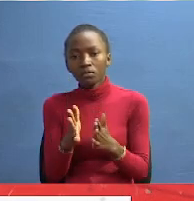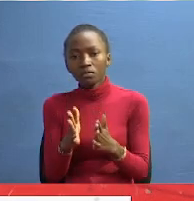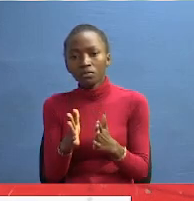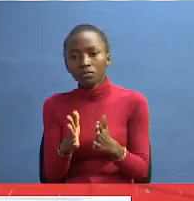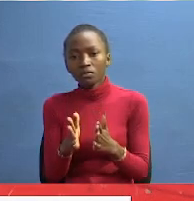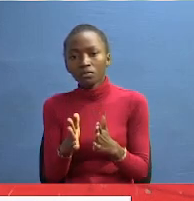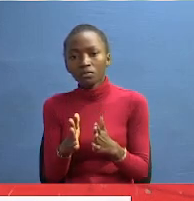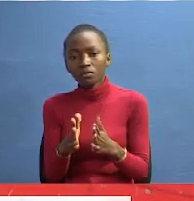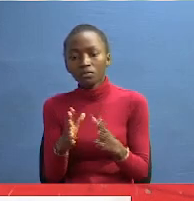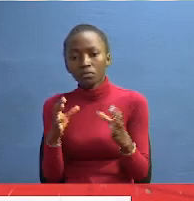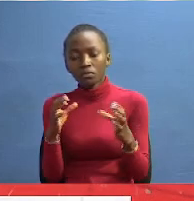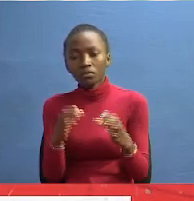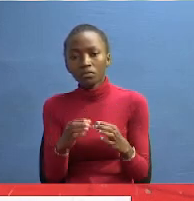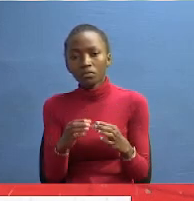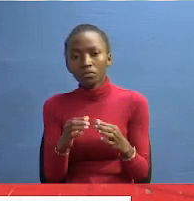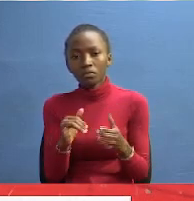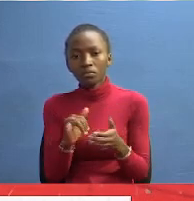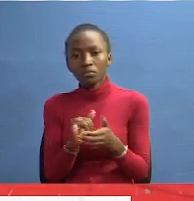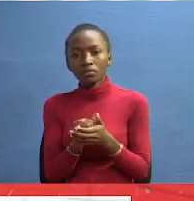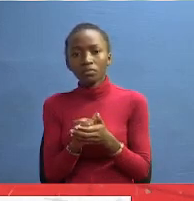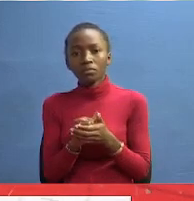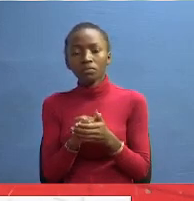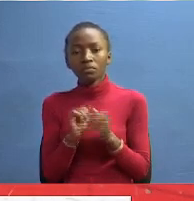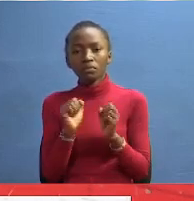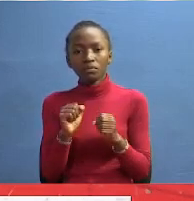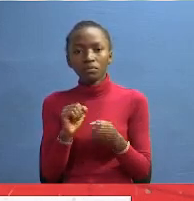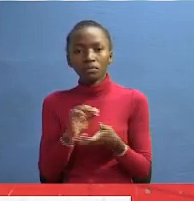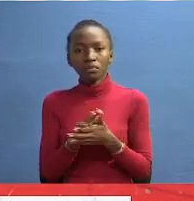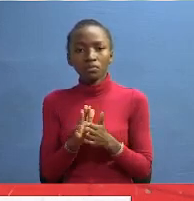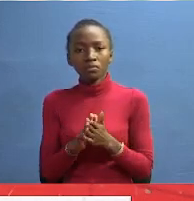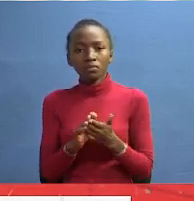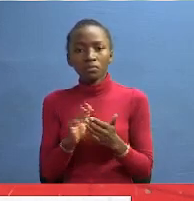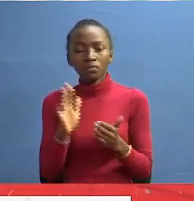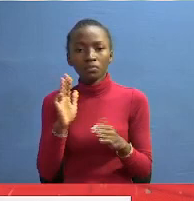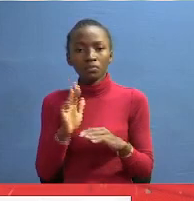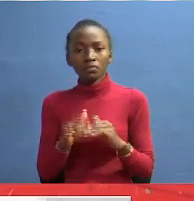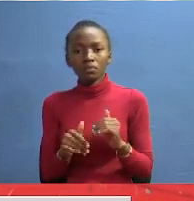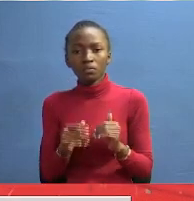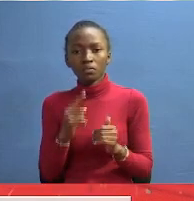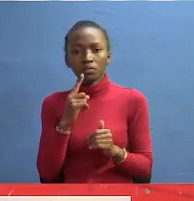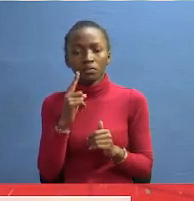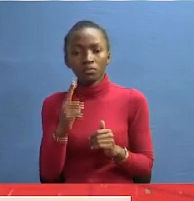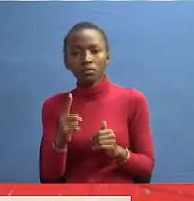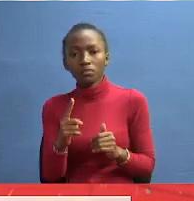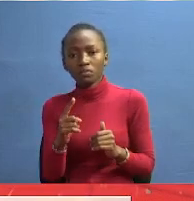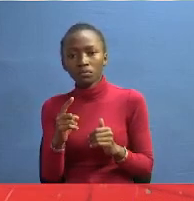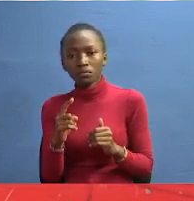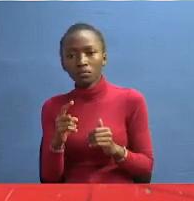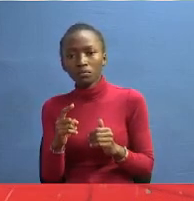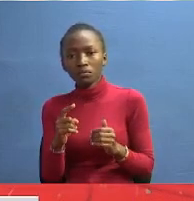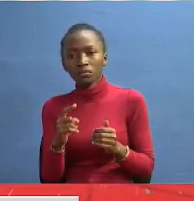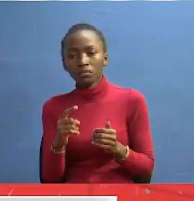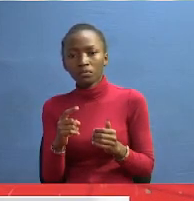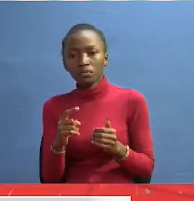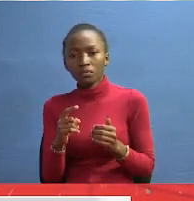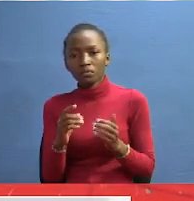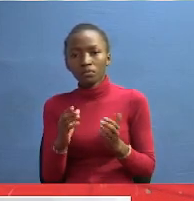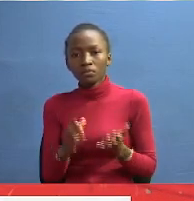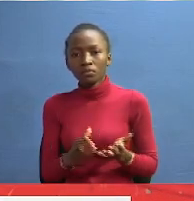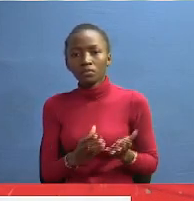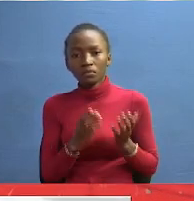militia groups, which could be more than 100, should be brought on board. Right. Because these are the people who understand